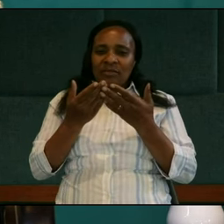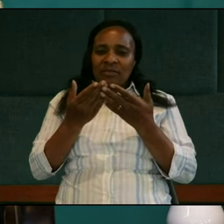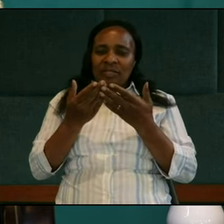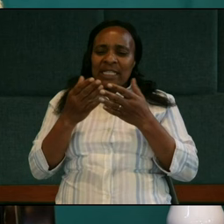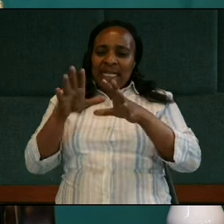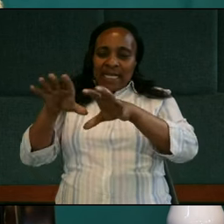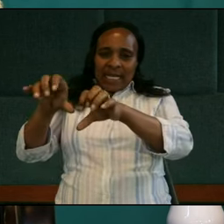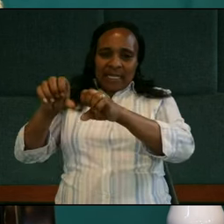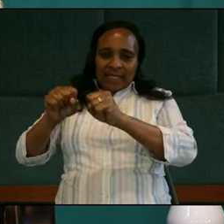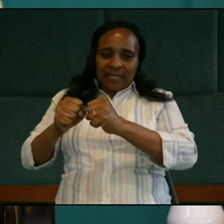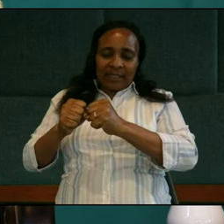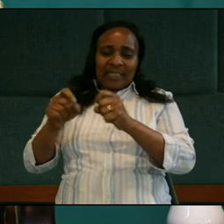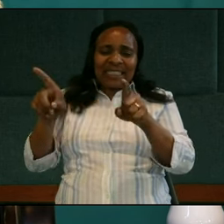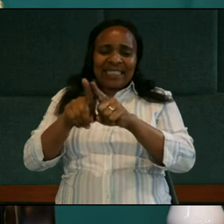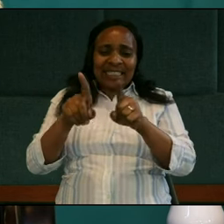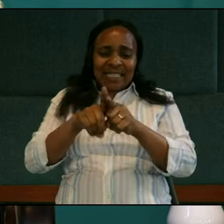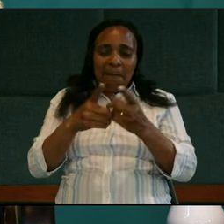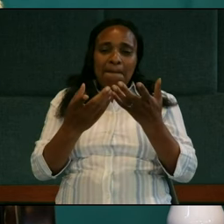inheritance,